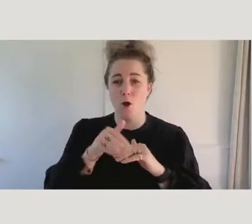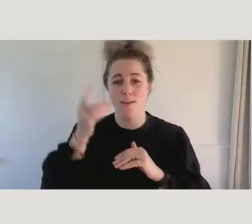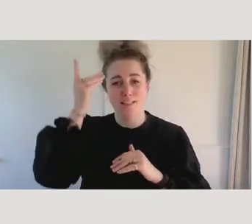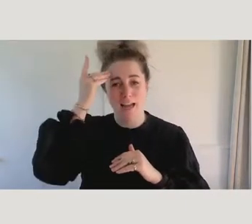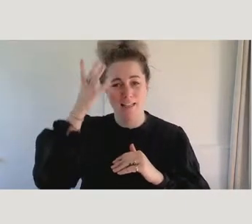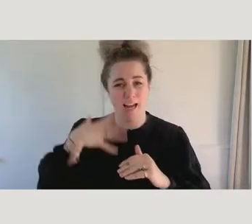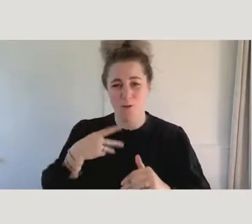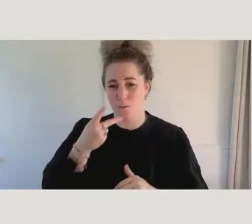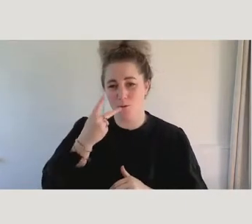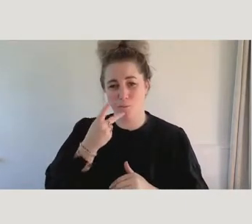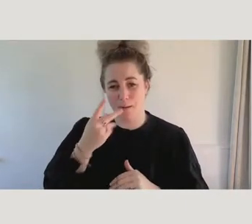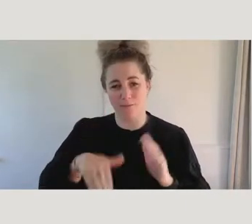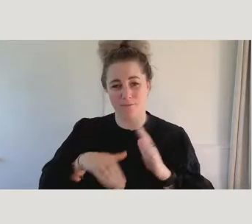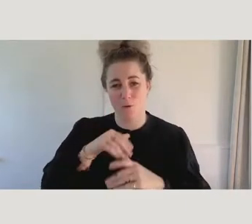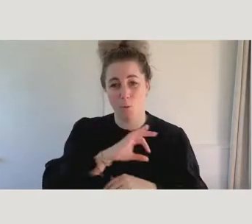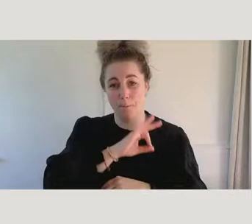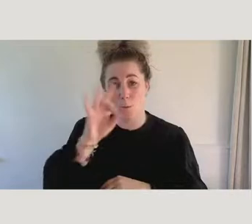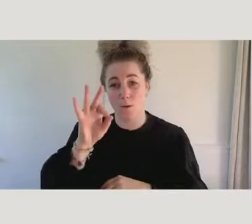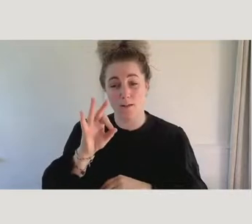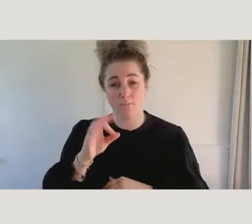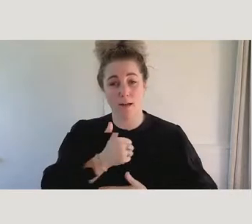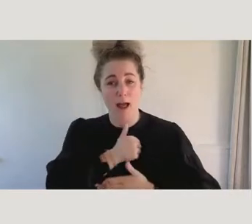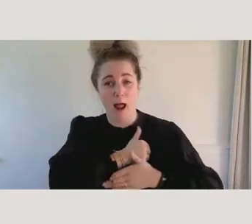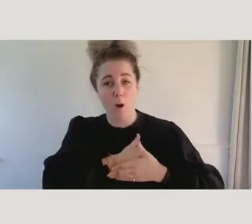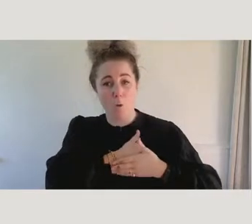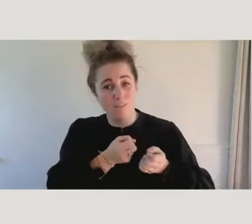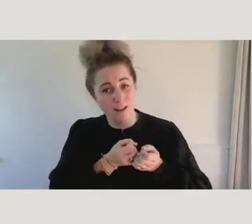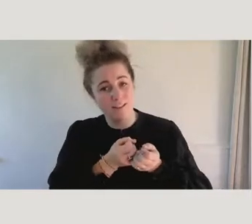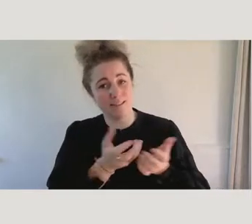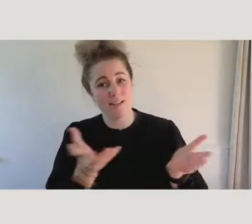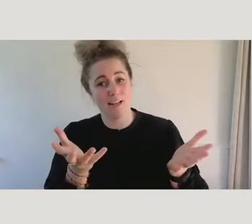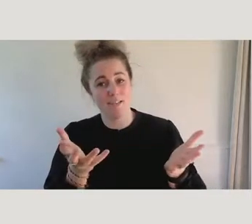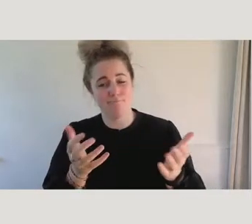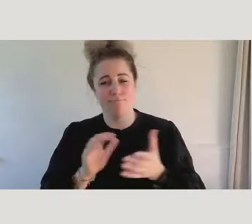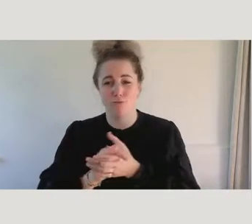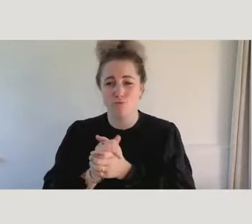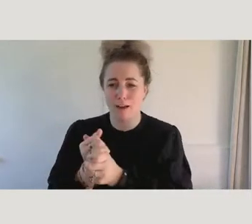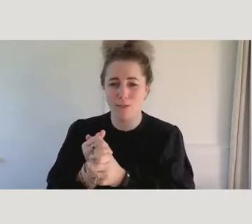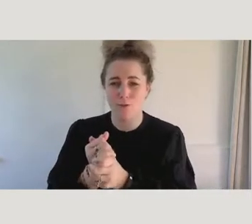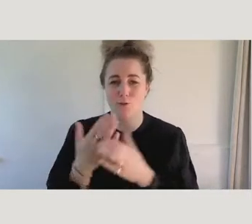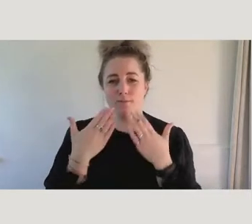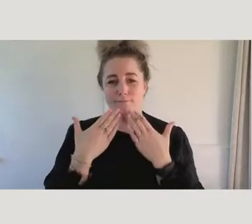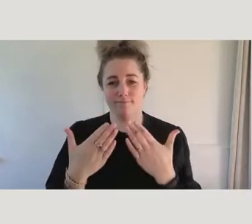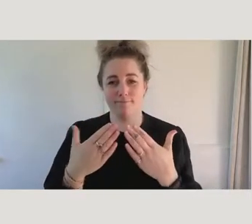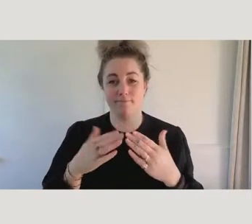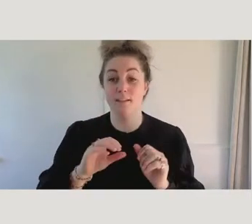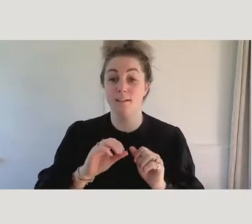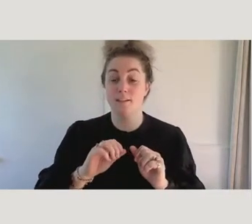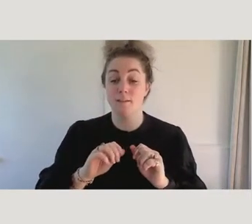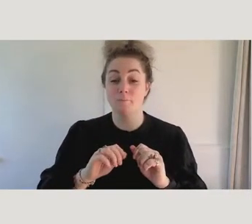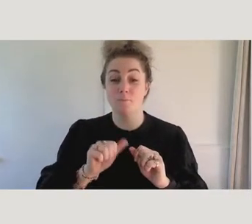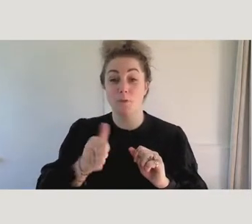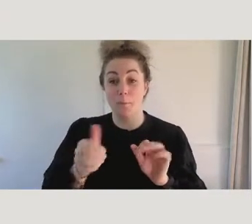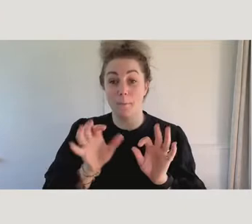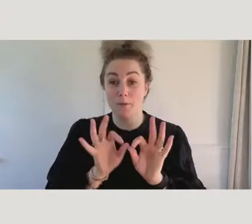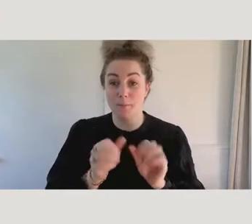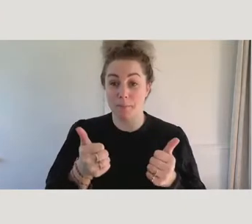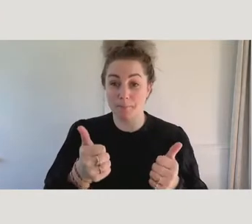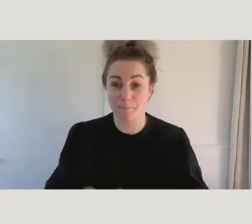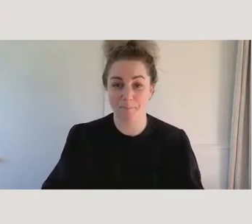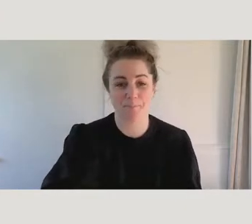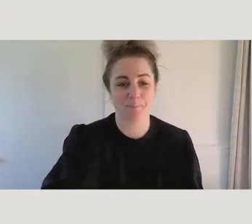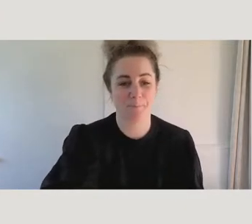repeating myself all morning but he senses a loafer and his deep gratitude tape uh thank you Millie